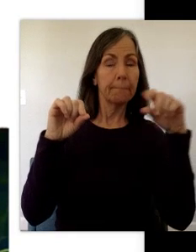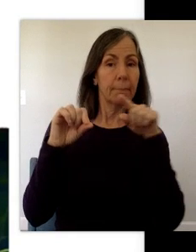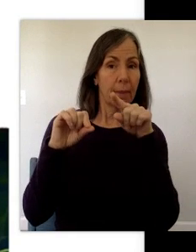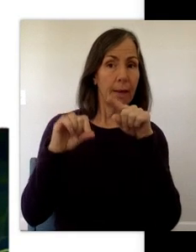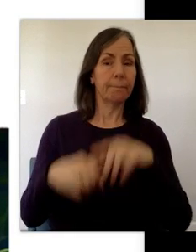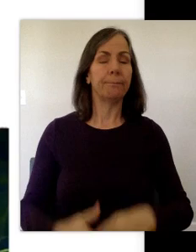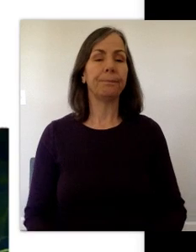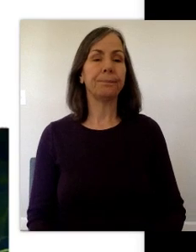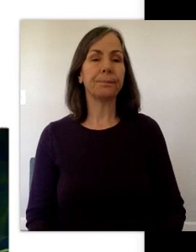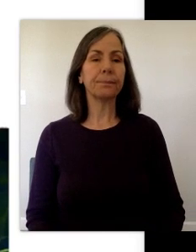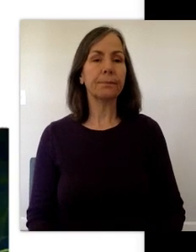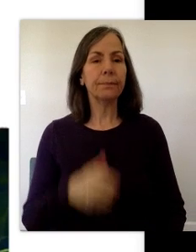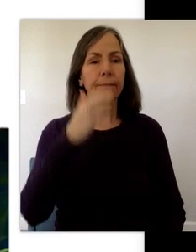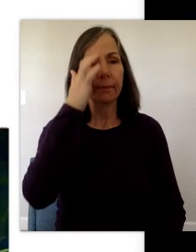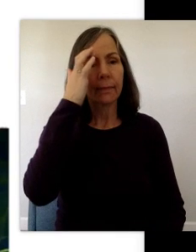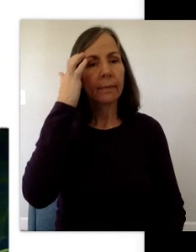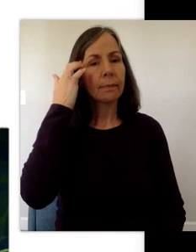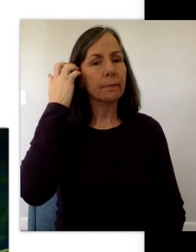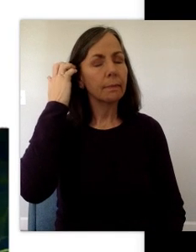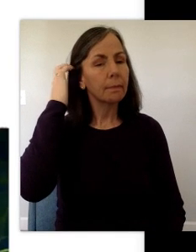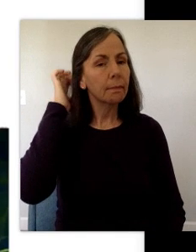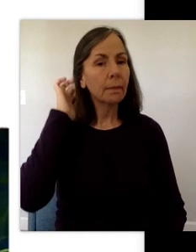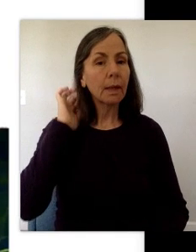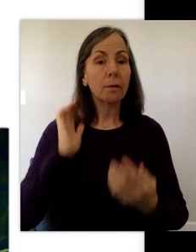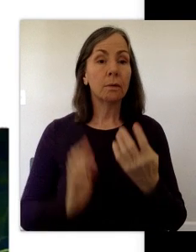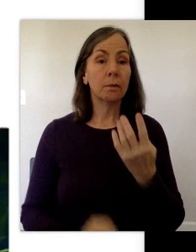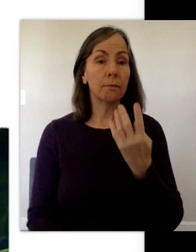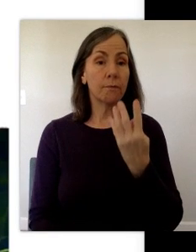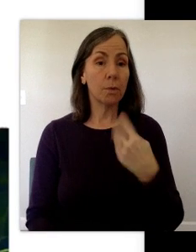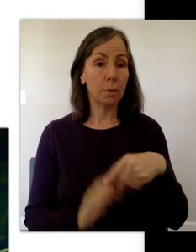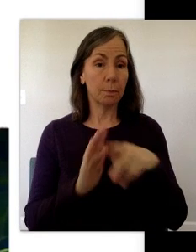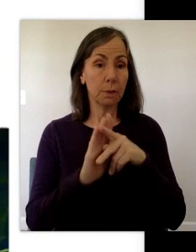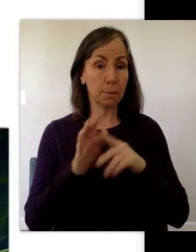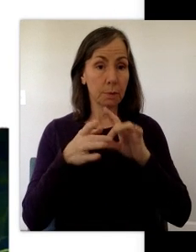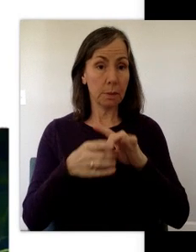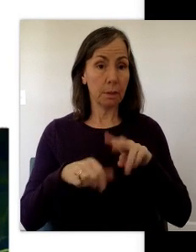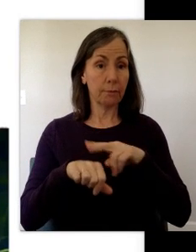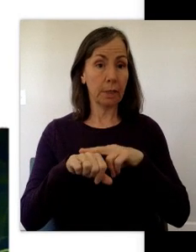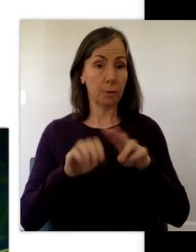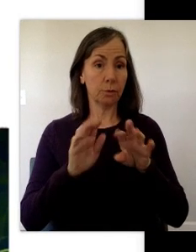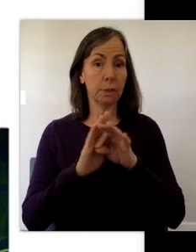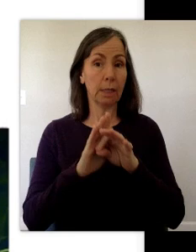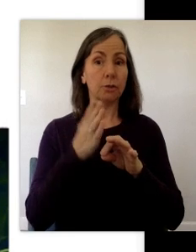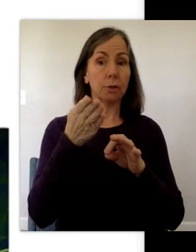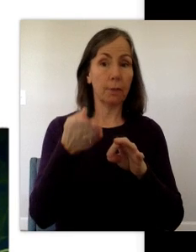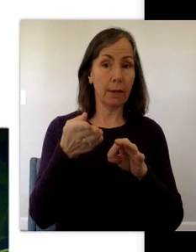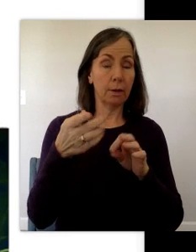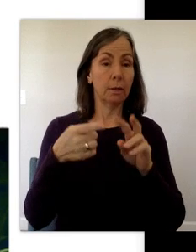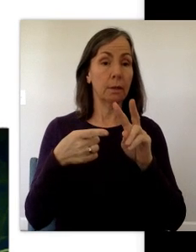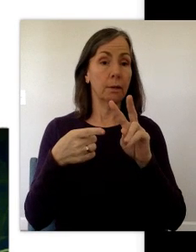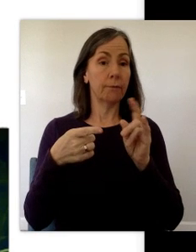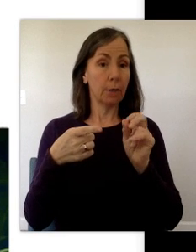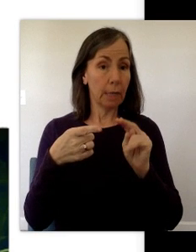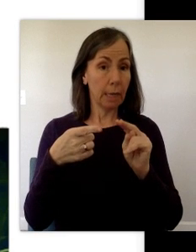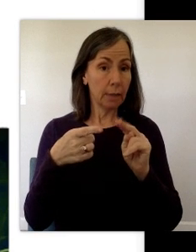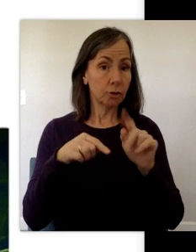The 4 principles of natural selection are here in your notes: variation,